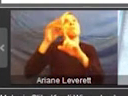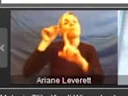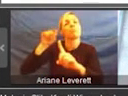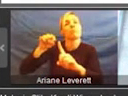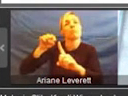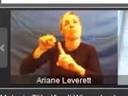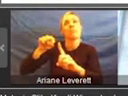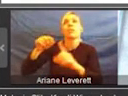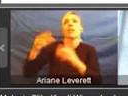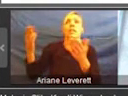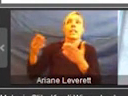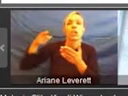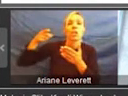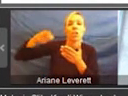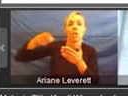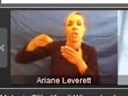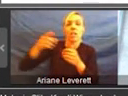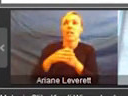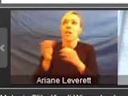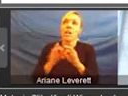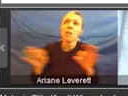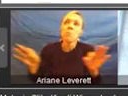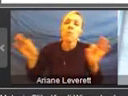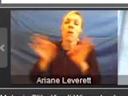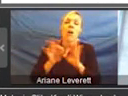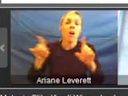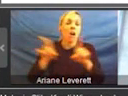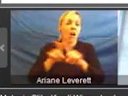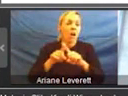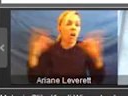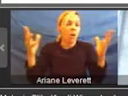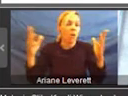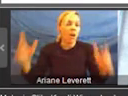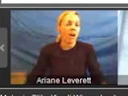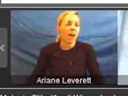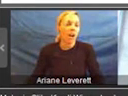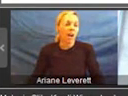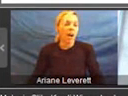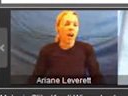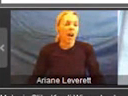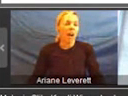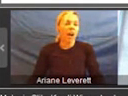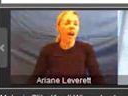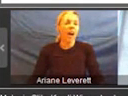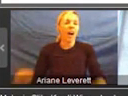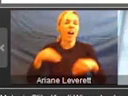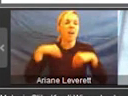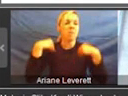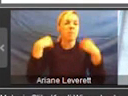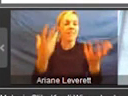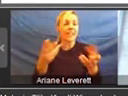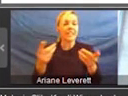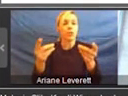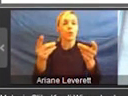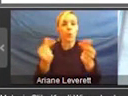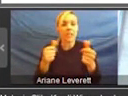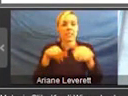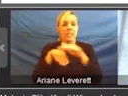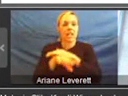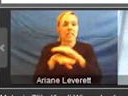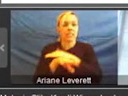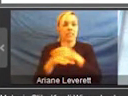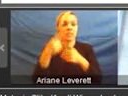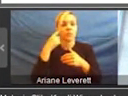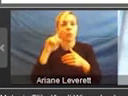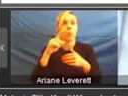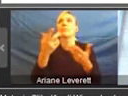here it is just important to provide rather quick access for, let's say, people